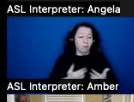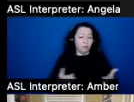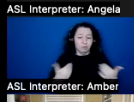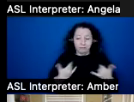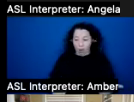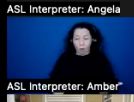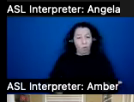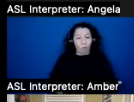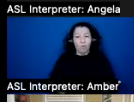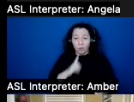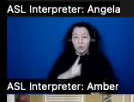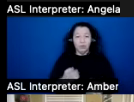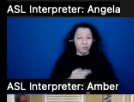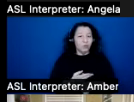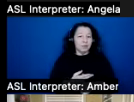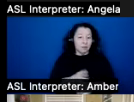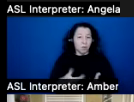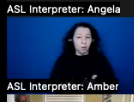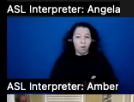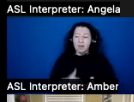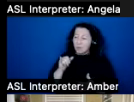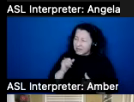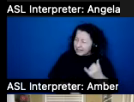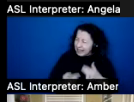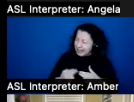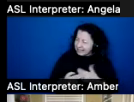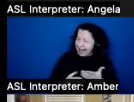Okay. Is that the last slide, Deb?